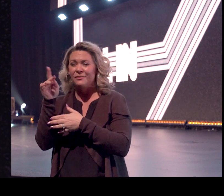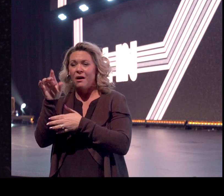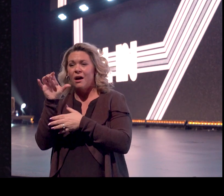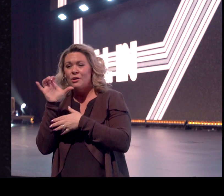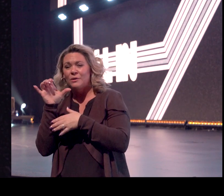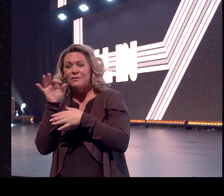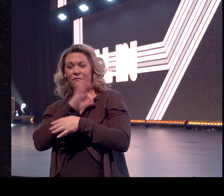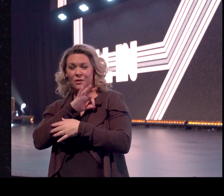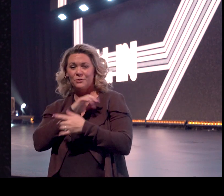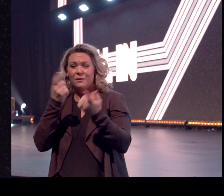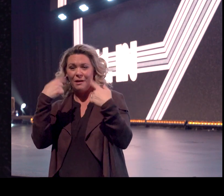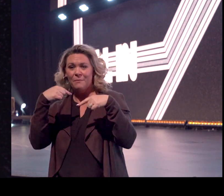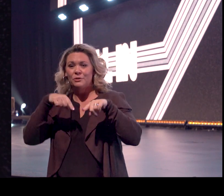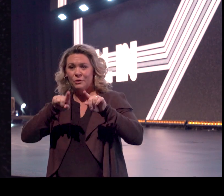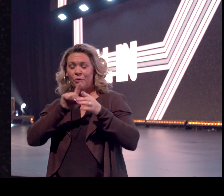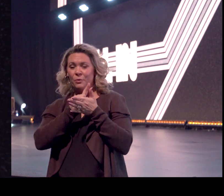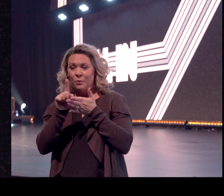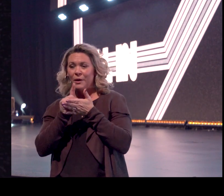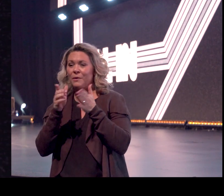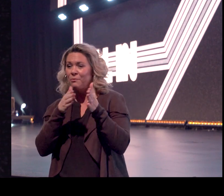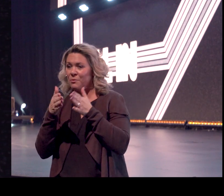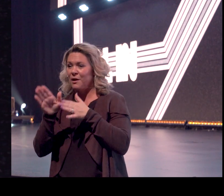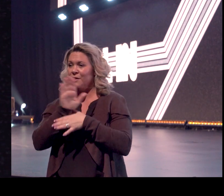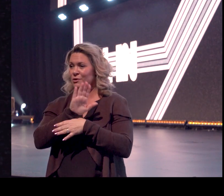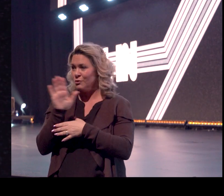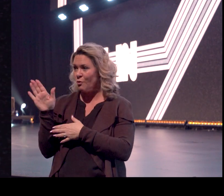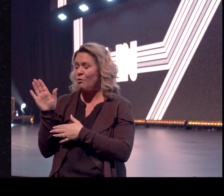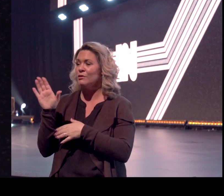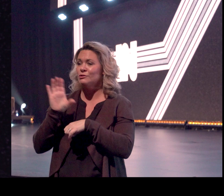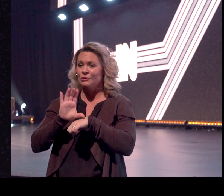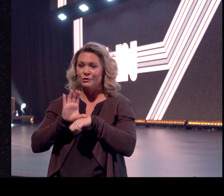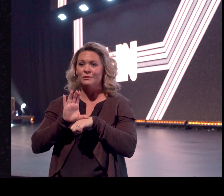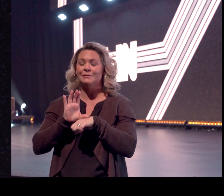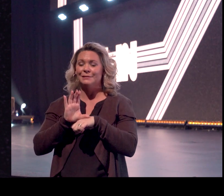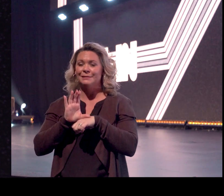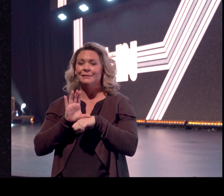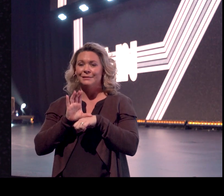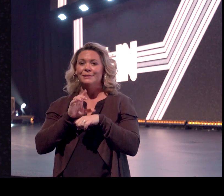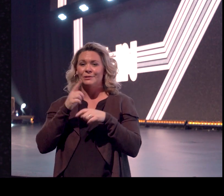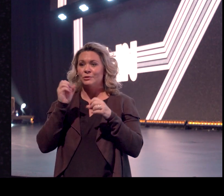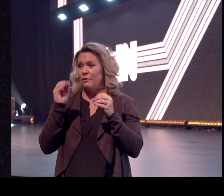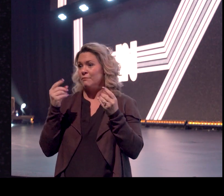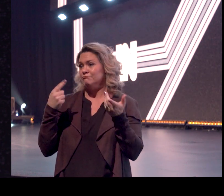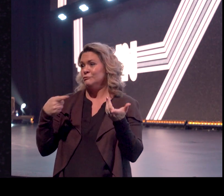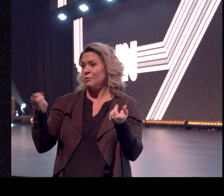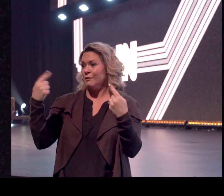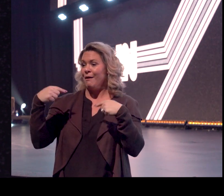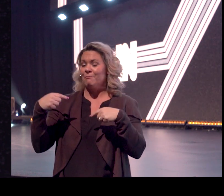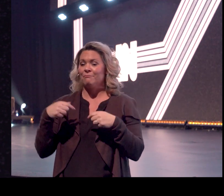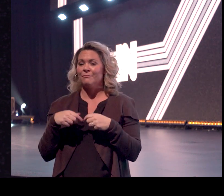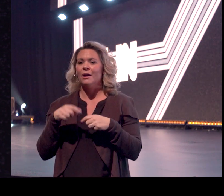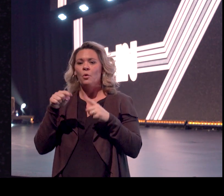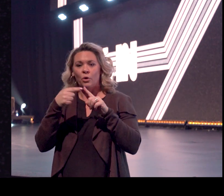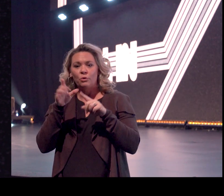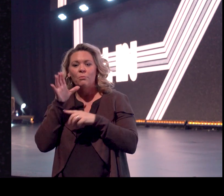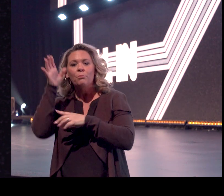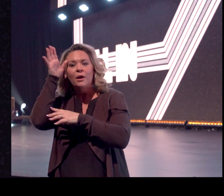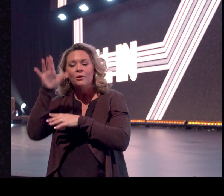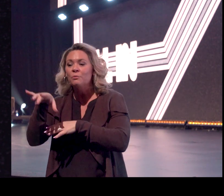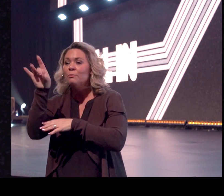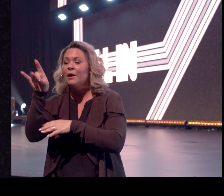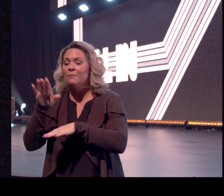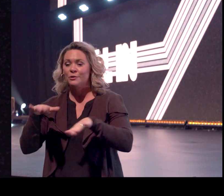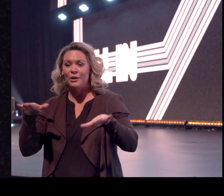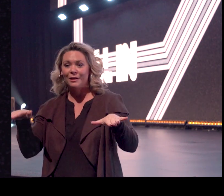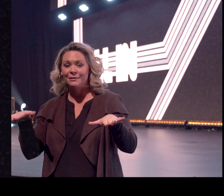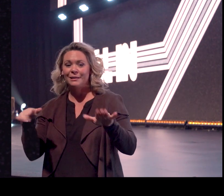see the hundreds of volunteers that come in during the week that prepare your campus that you're on right now so you can be there. In fact, if you're a parent and you pick